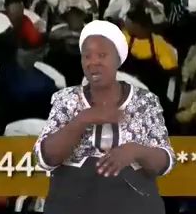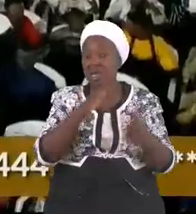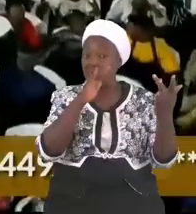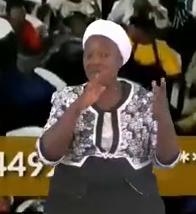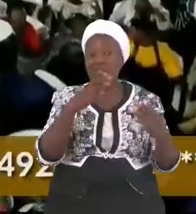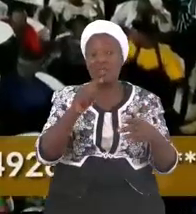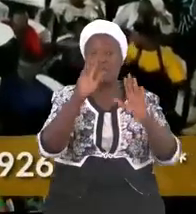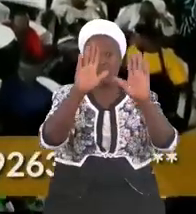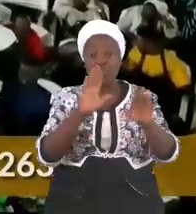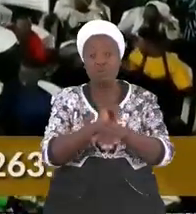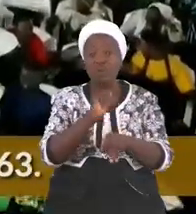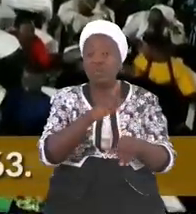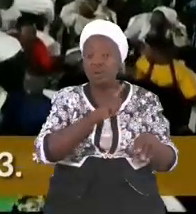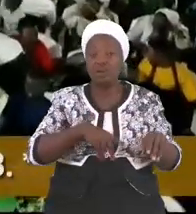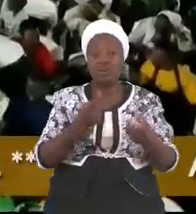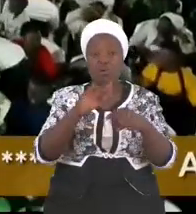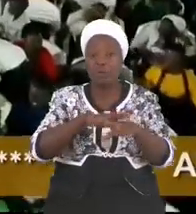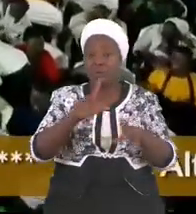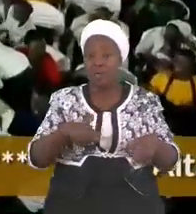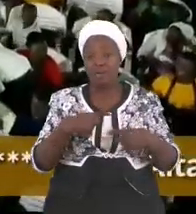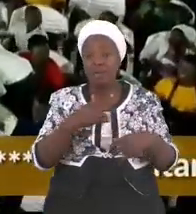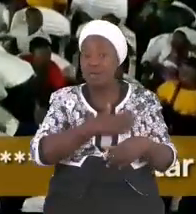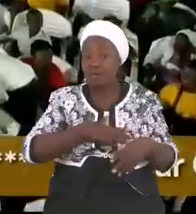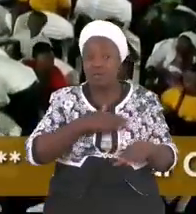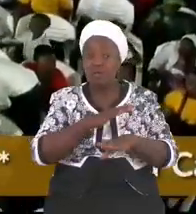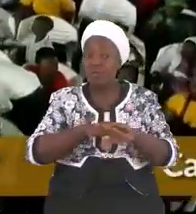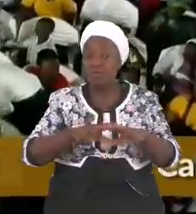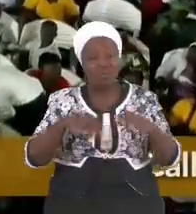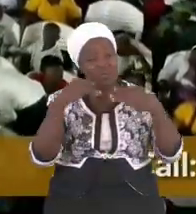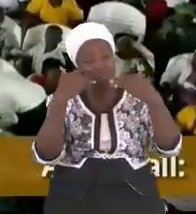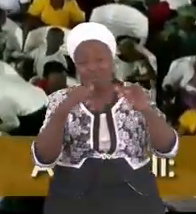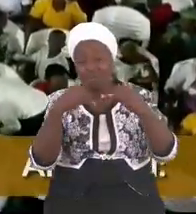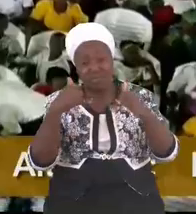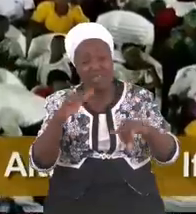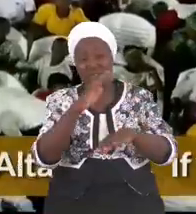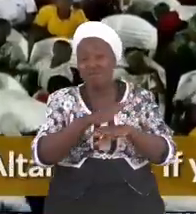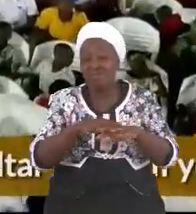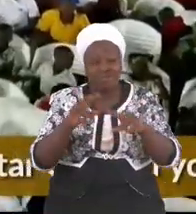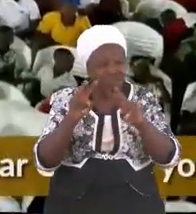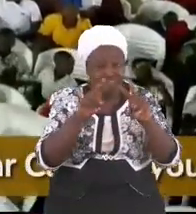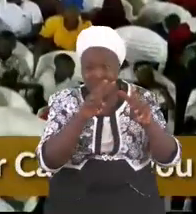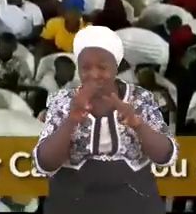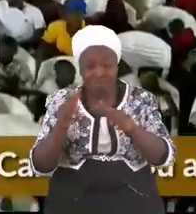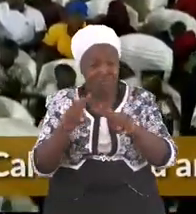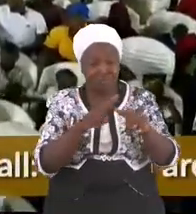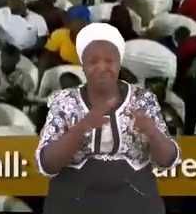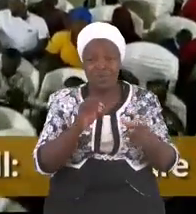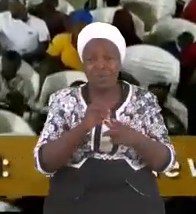God. What is that long outstanding problem in your life? What is that swelling in your body?